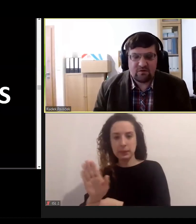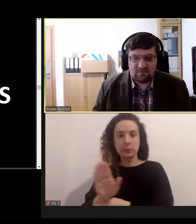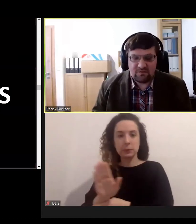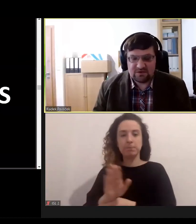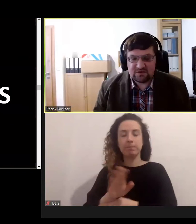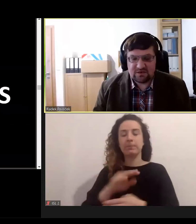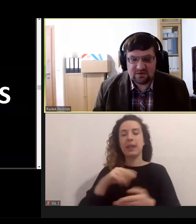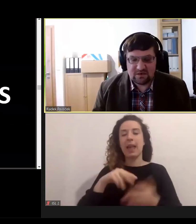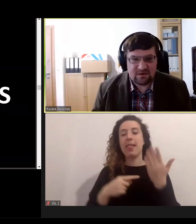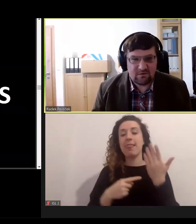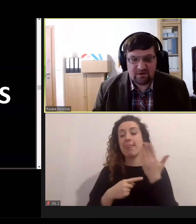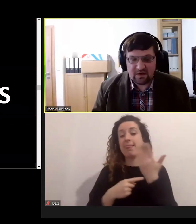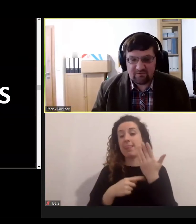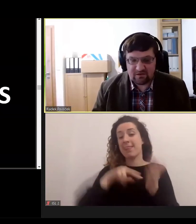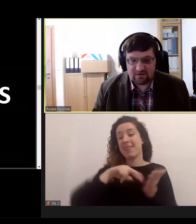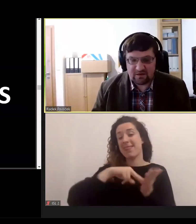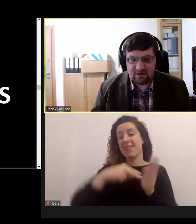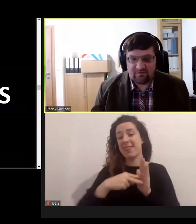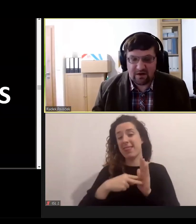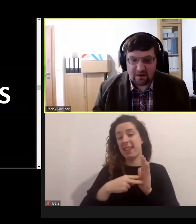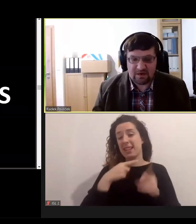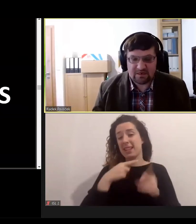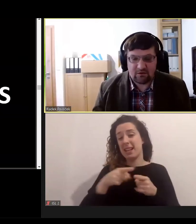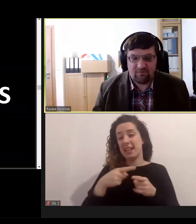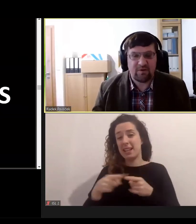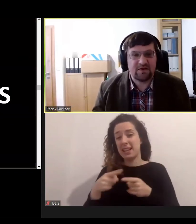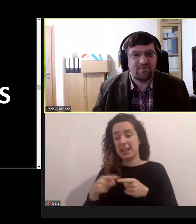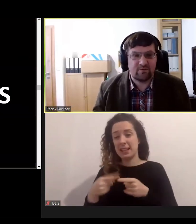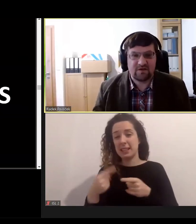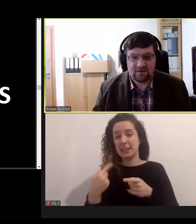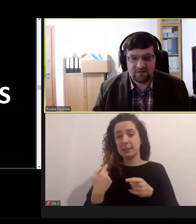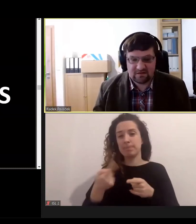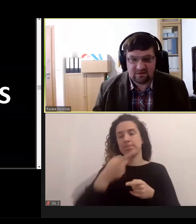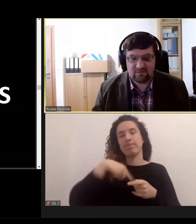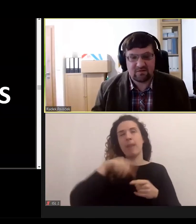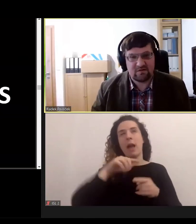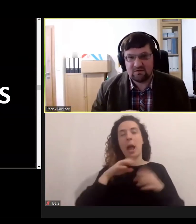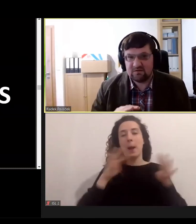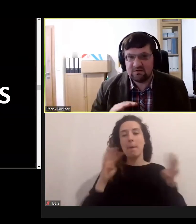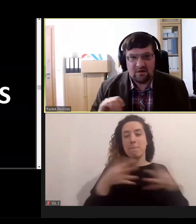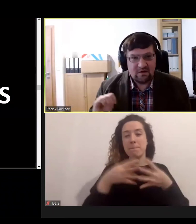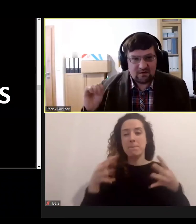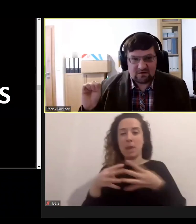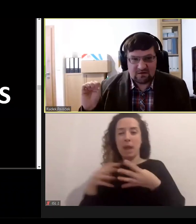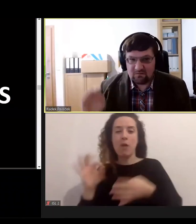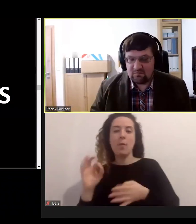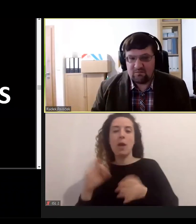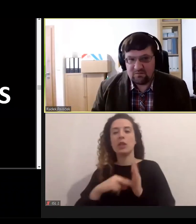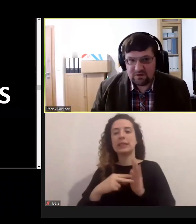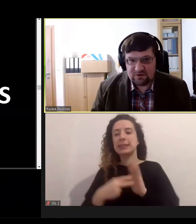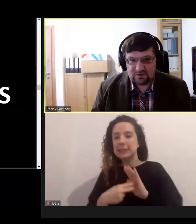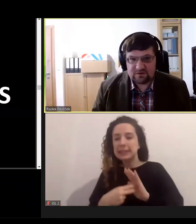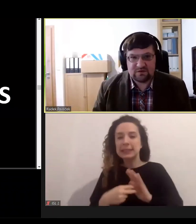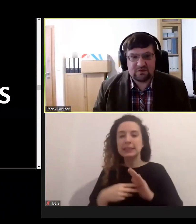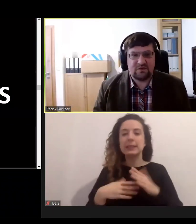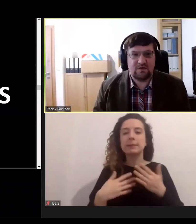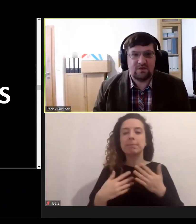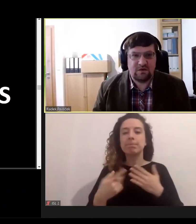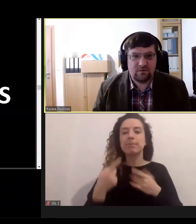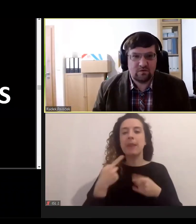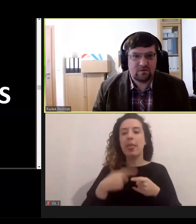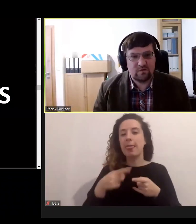flats, and they had to study there. And